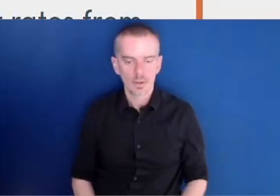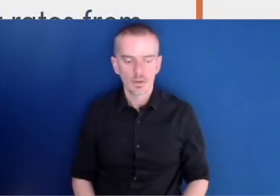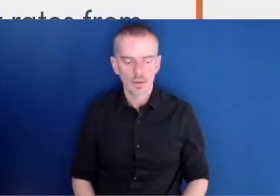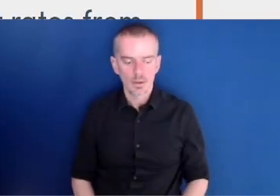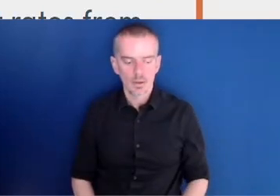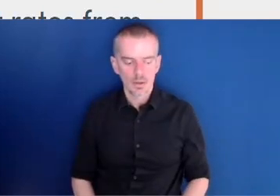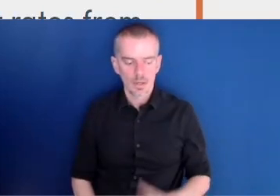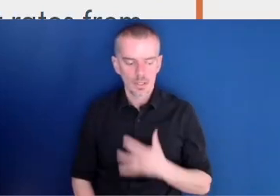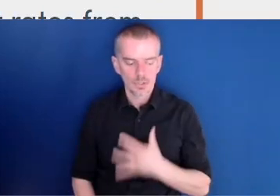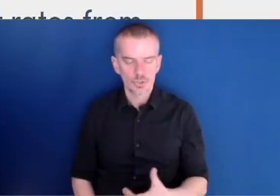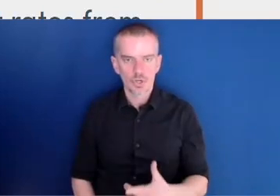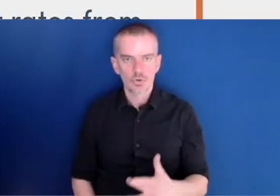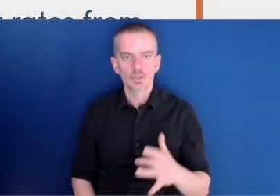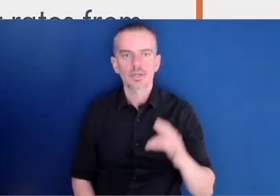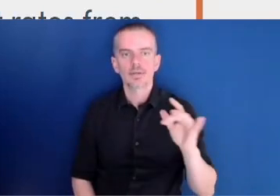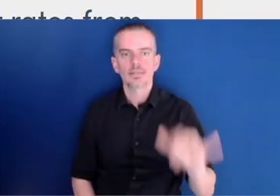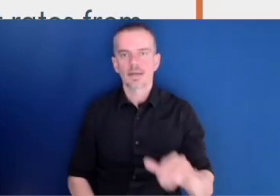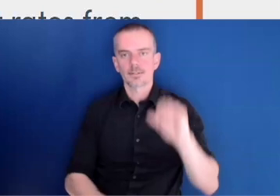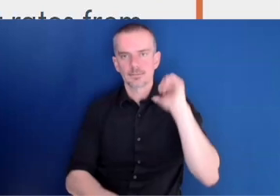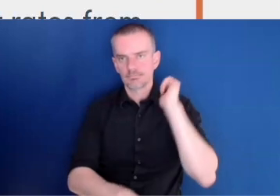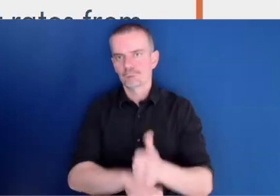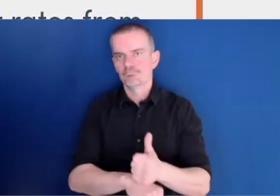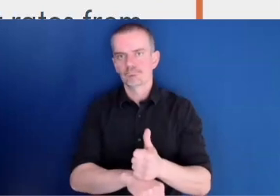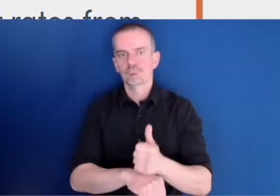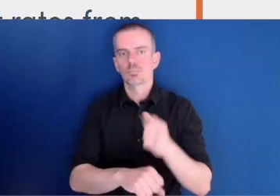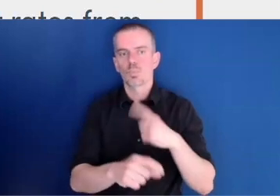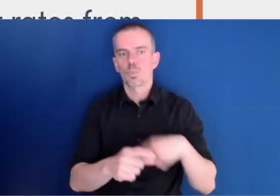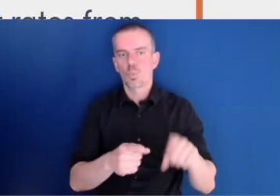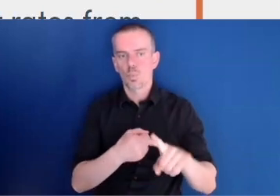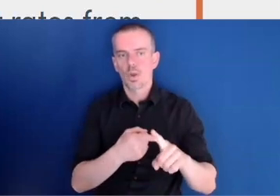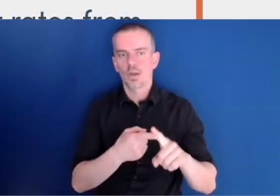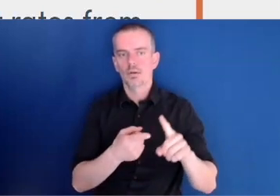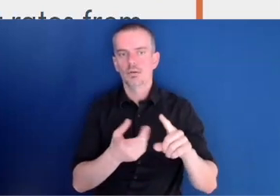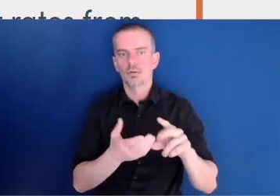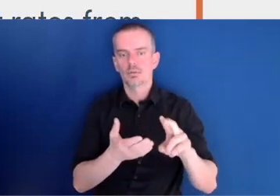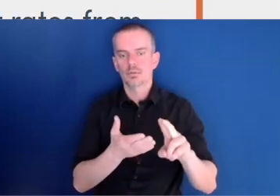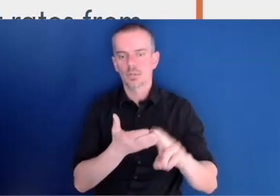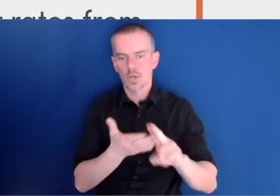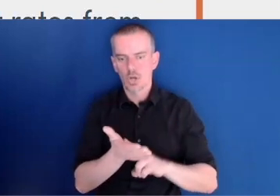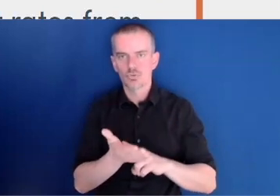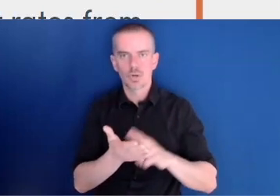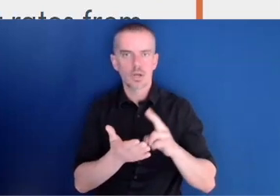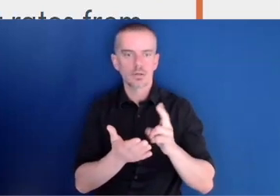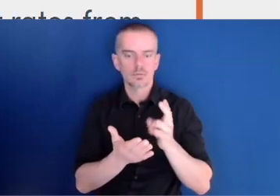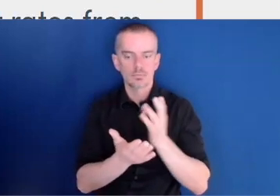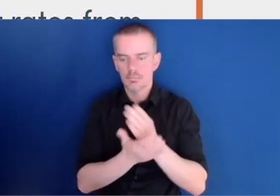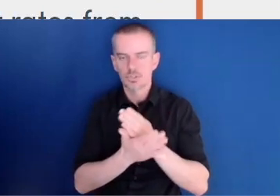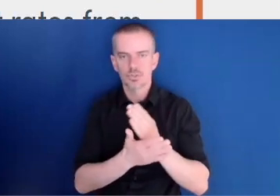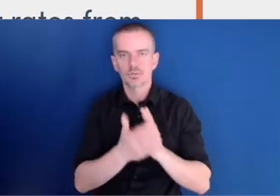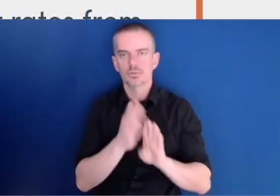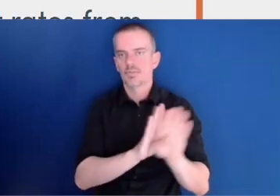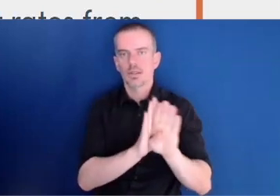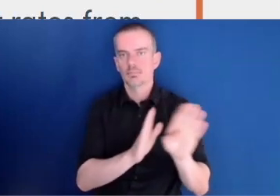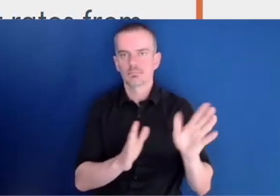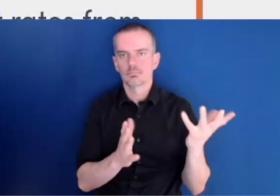generally, that is locked in at the time that your contract or your budget is created. So you don't